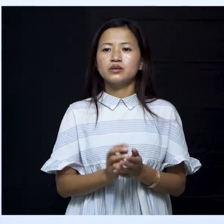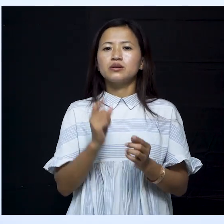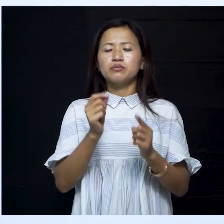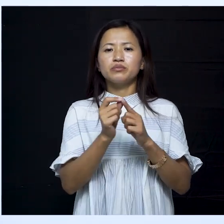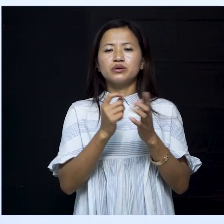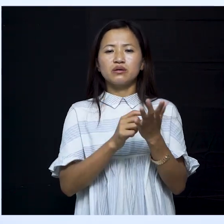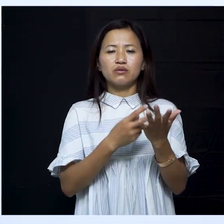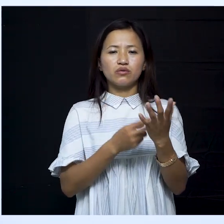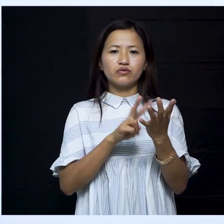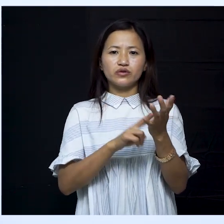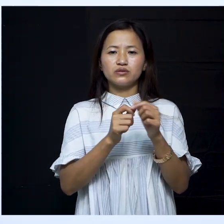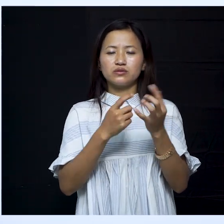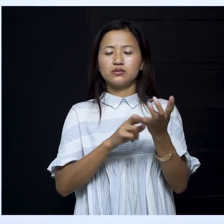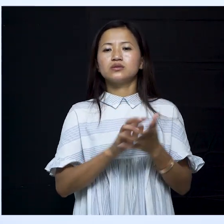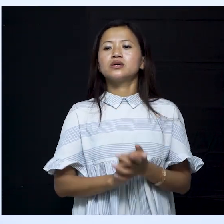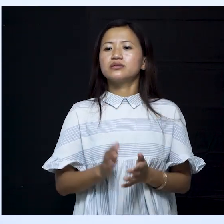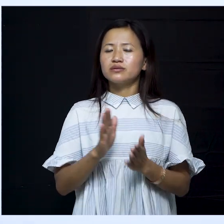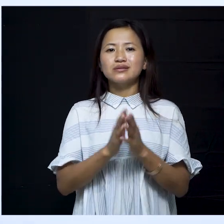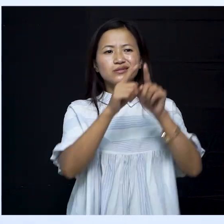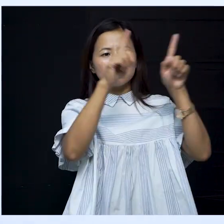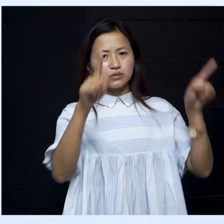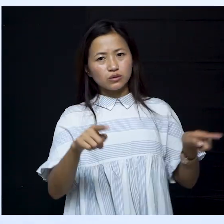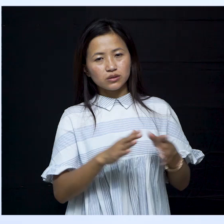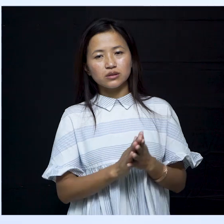or literally, and the meaning intended in the notice